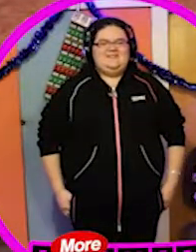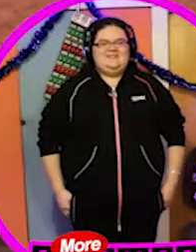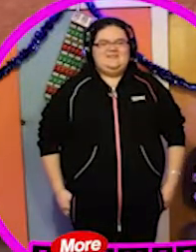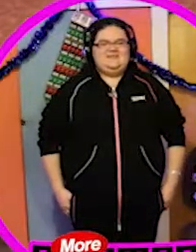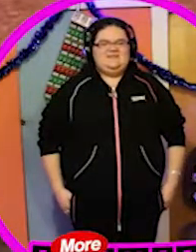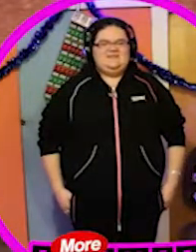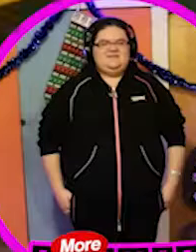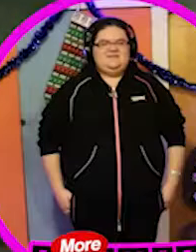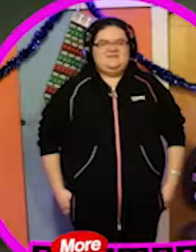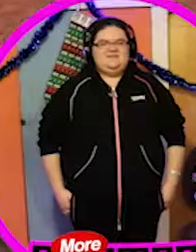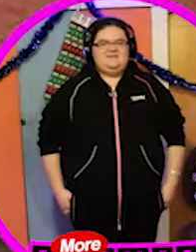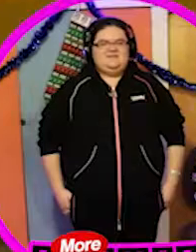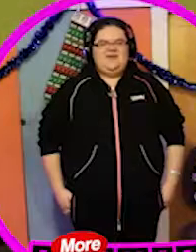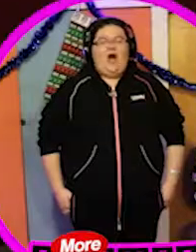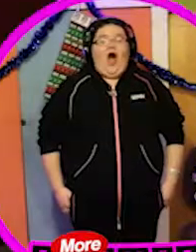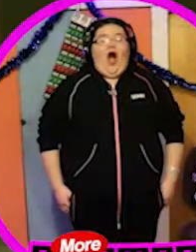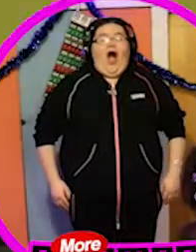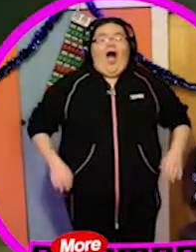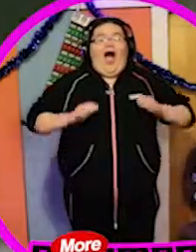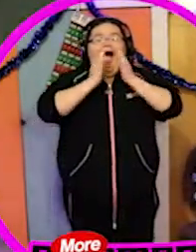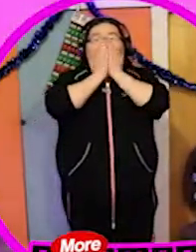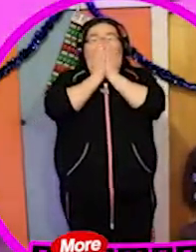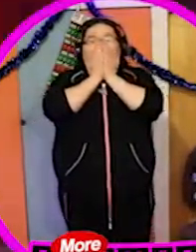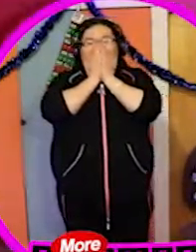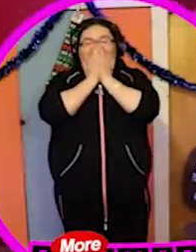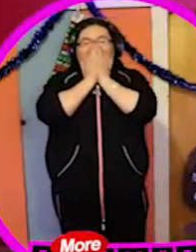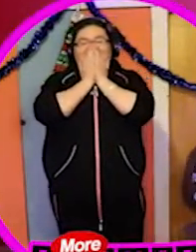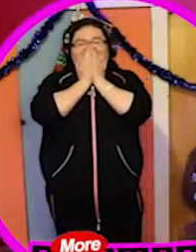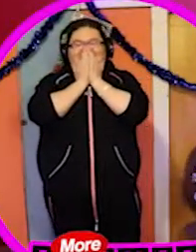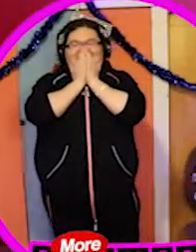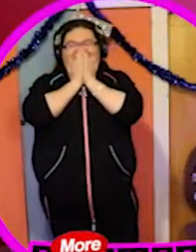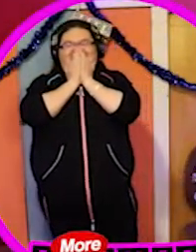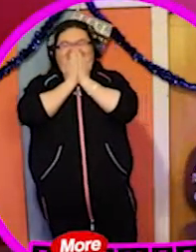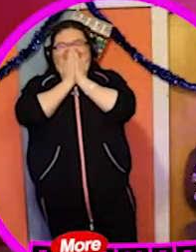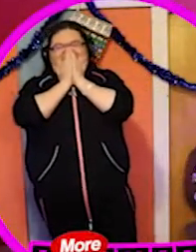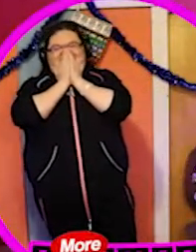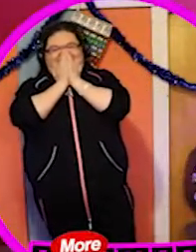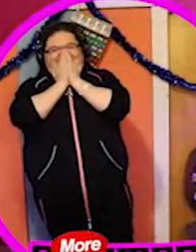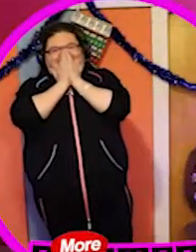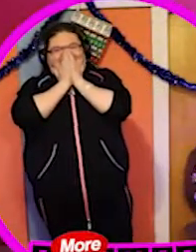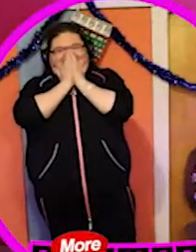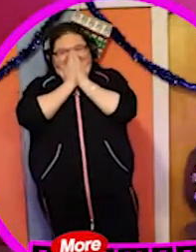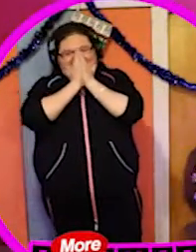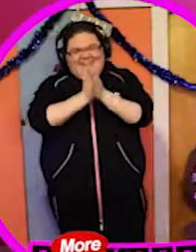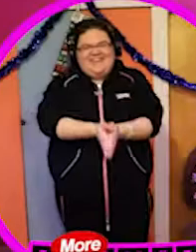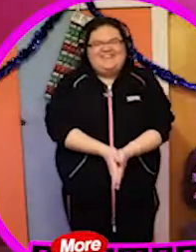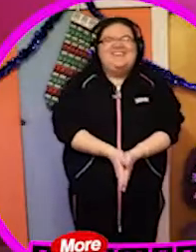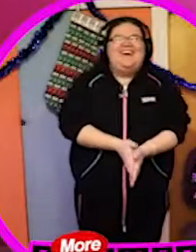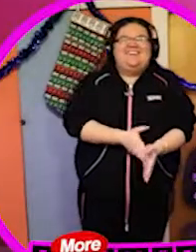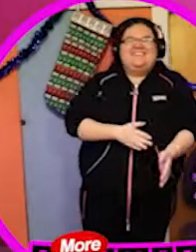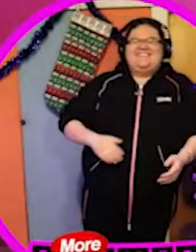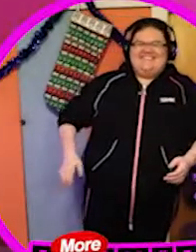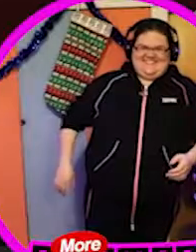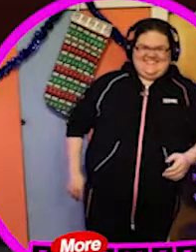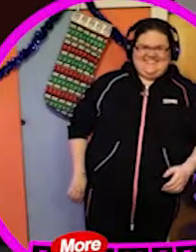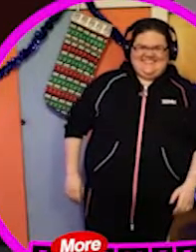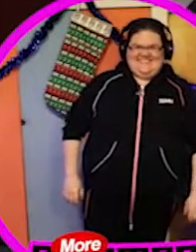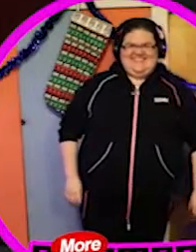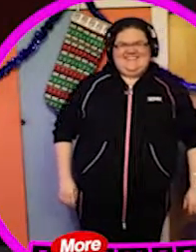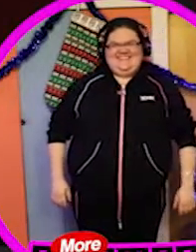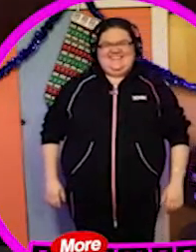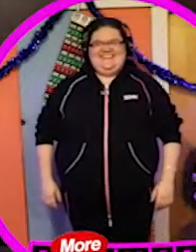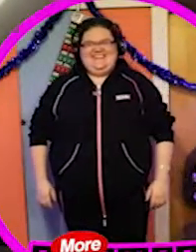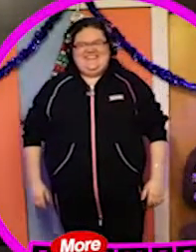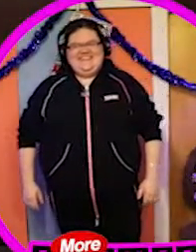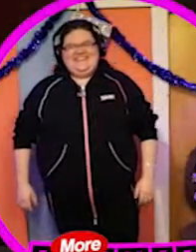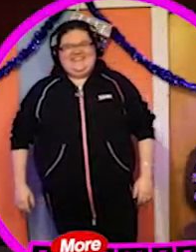do you on, like, run? Sprint if you want. Oh, no! Oh, oh my god, Vic! I was looking